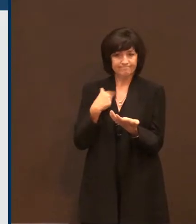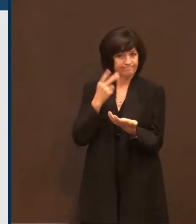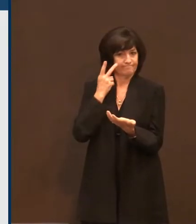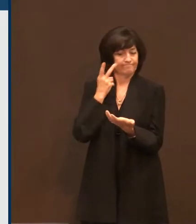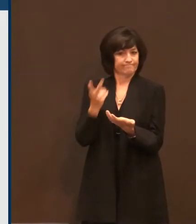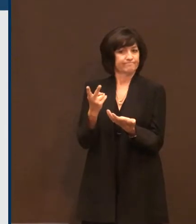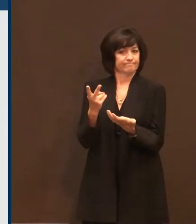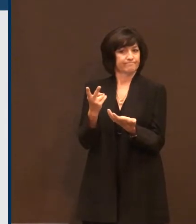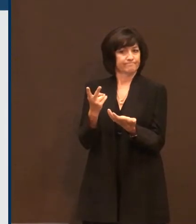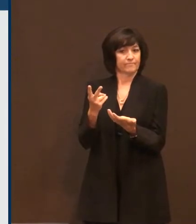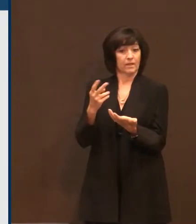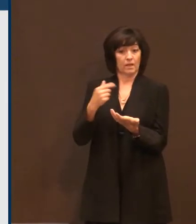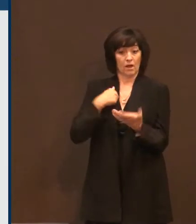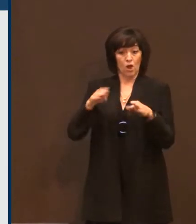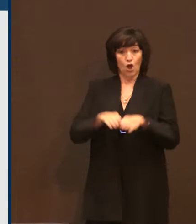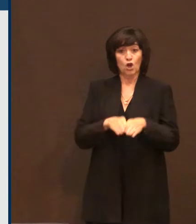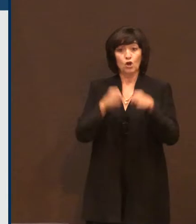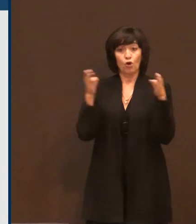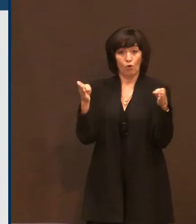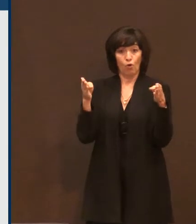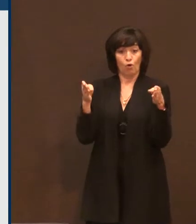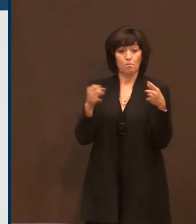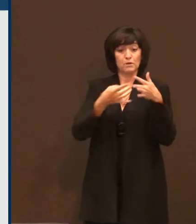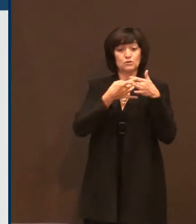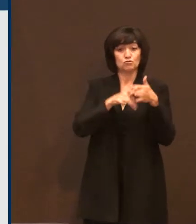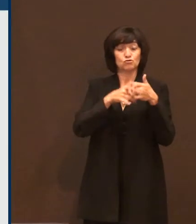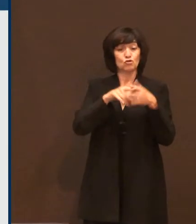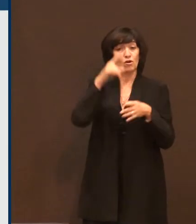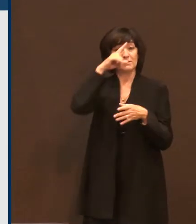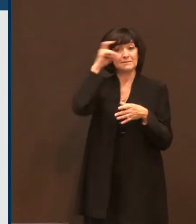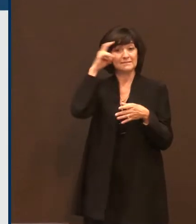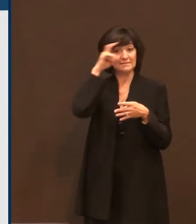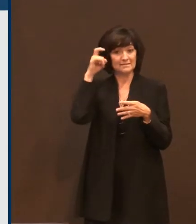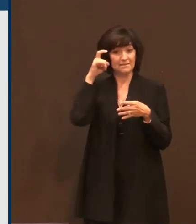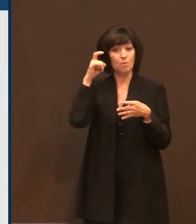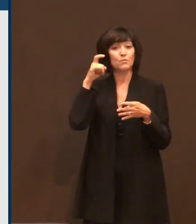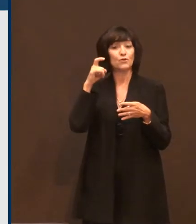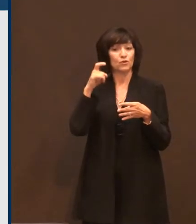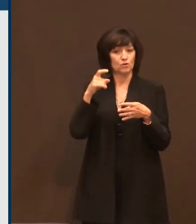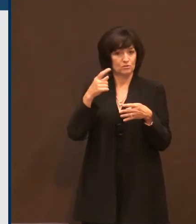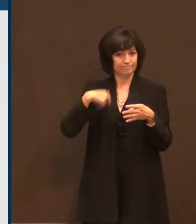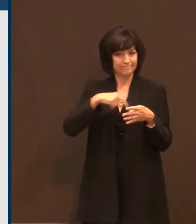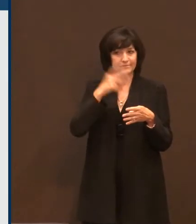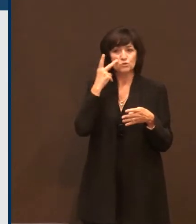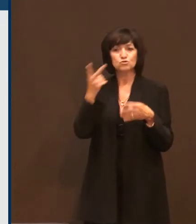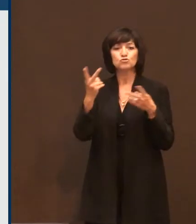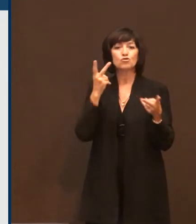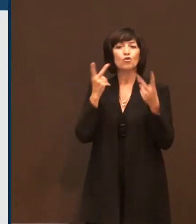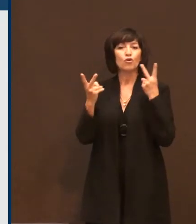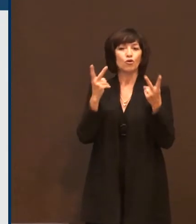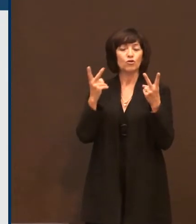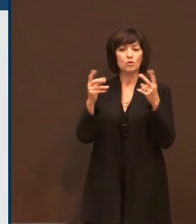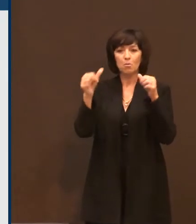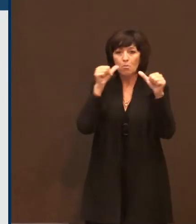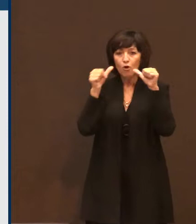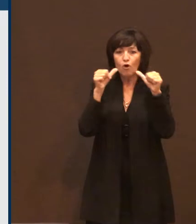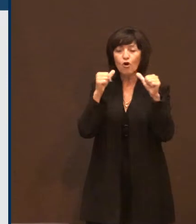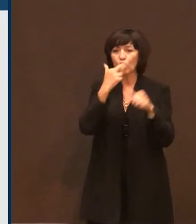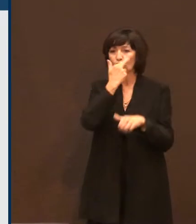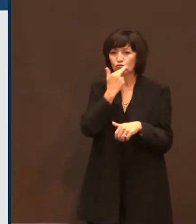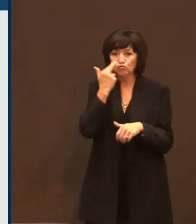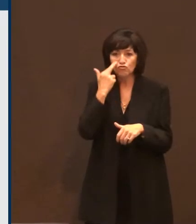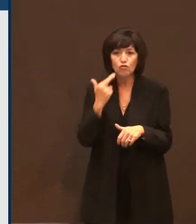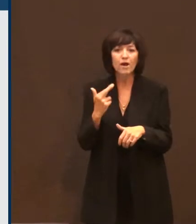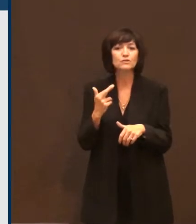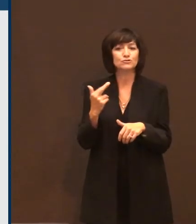2 that we had, like the start of the summer and the beach season celebrations in the bars and restaurants coming